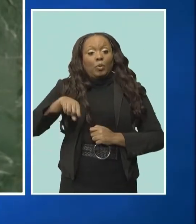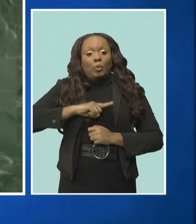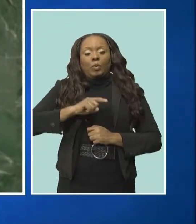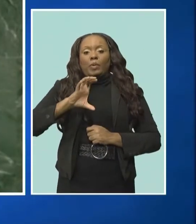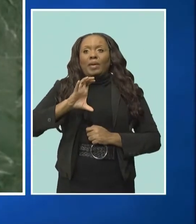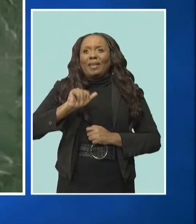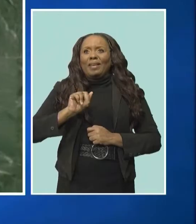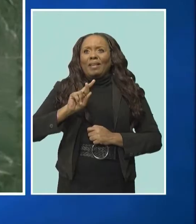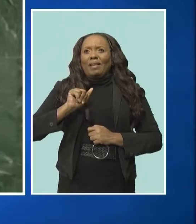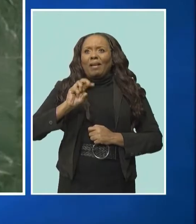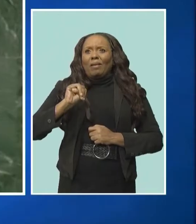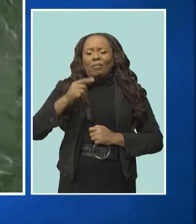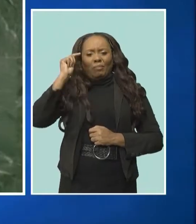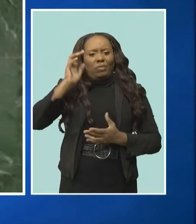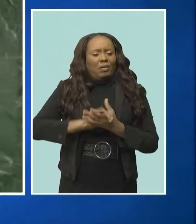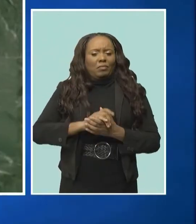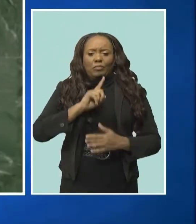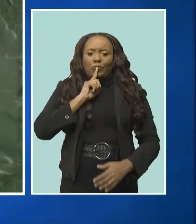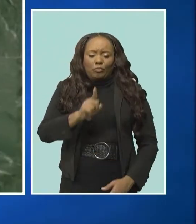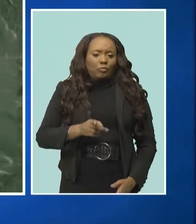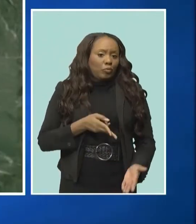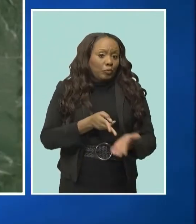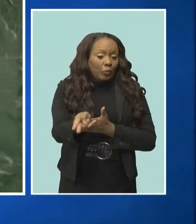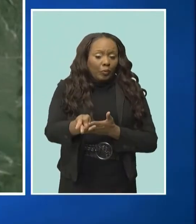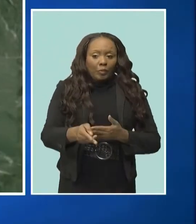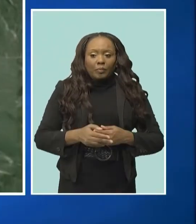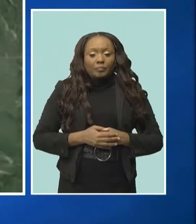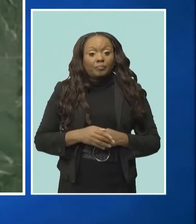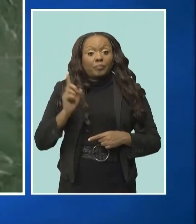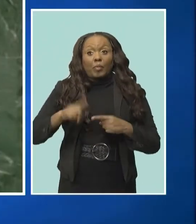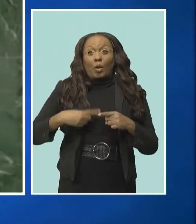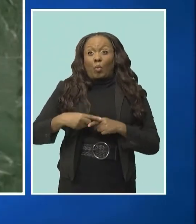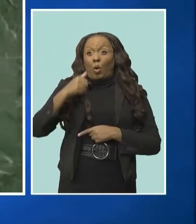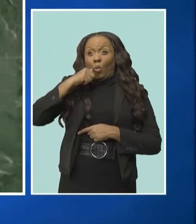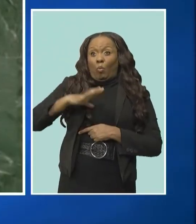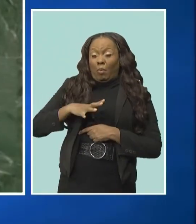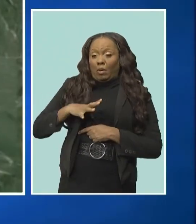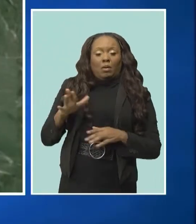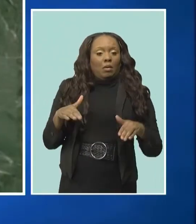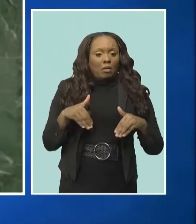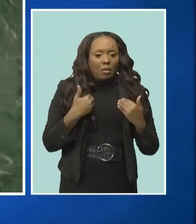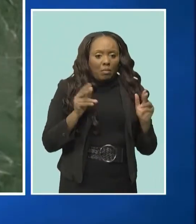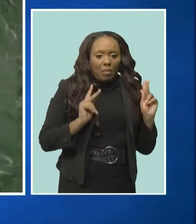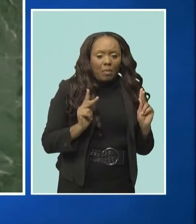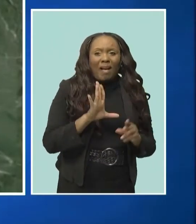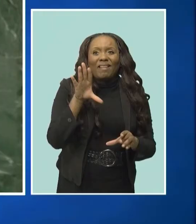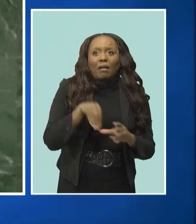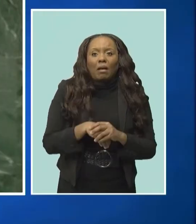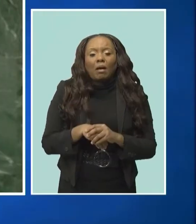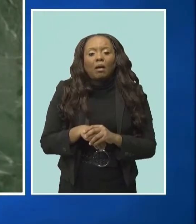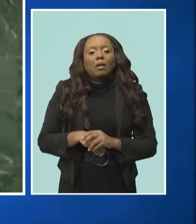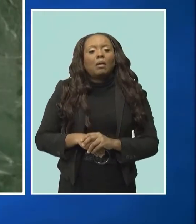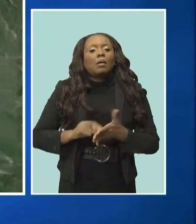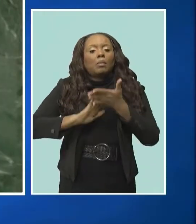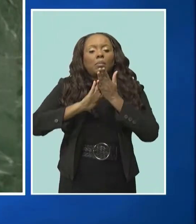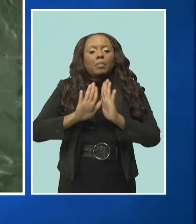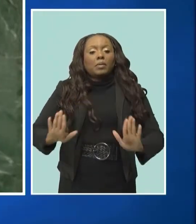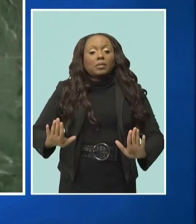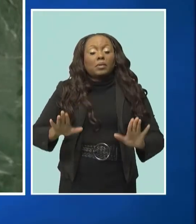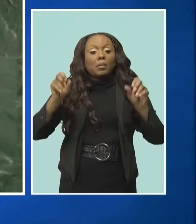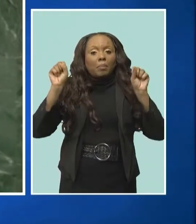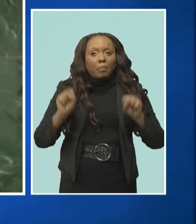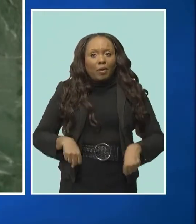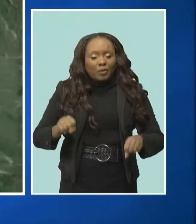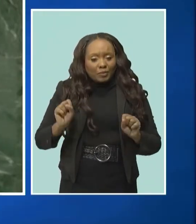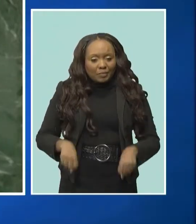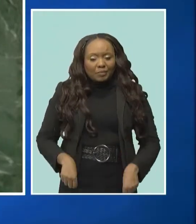remains true. In addition, when women and youth are engaged, peace is possible. Through